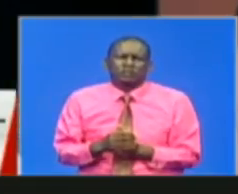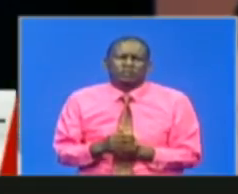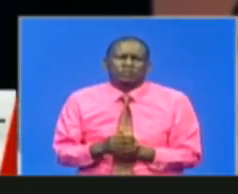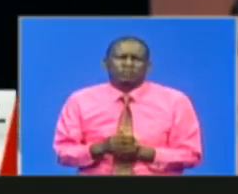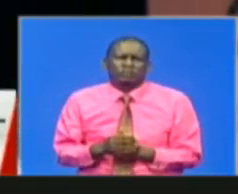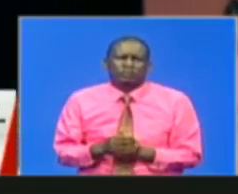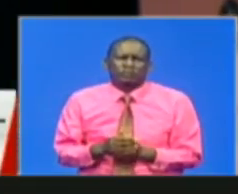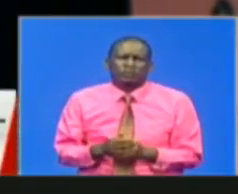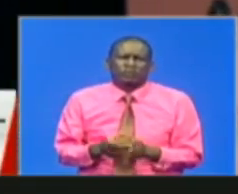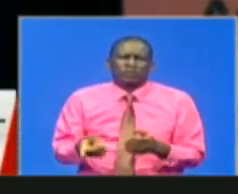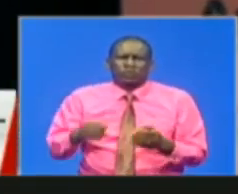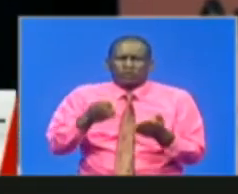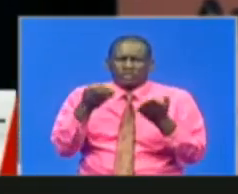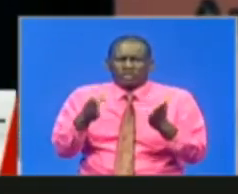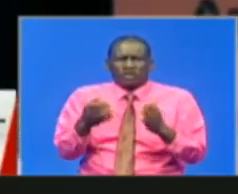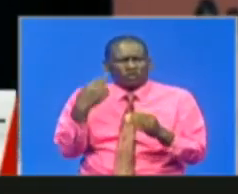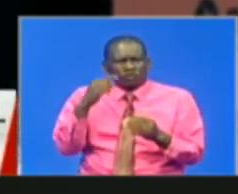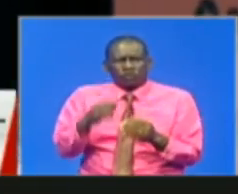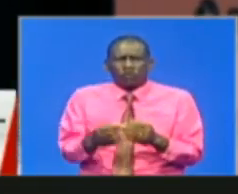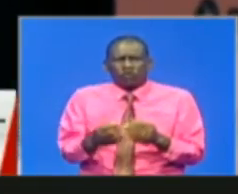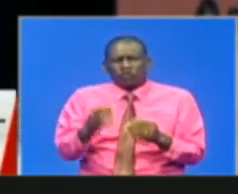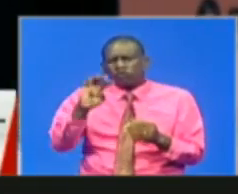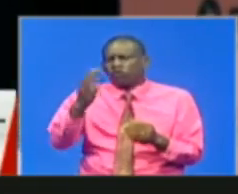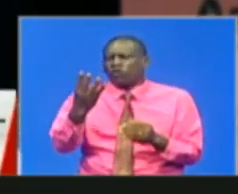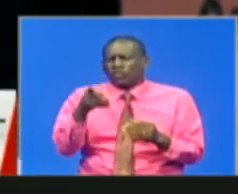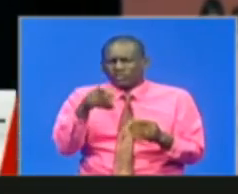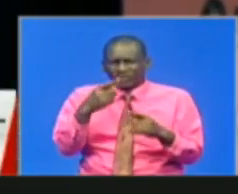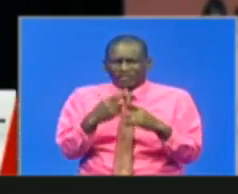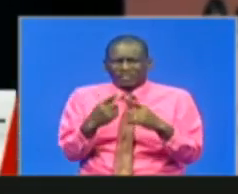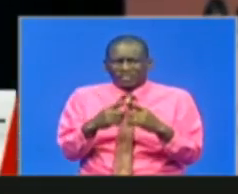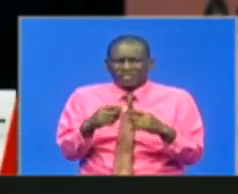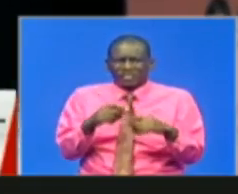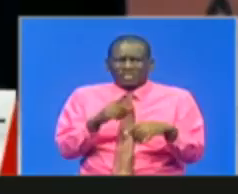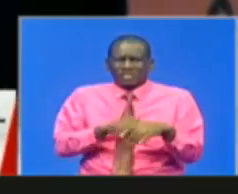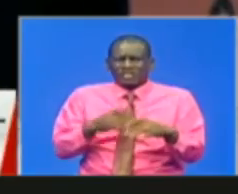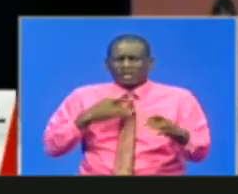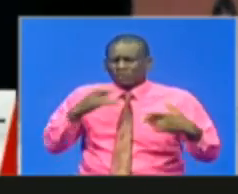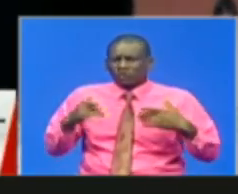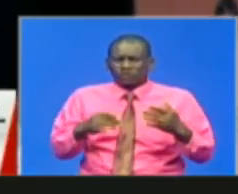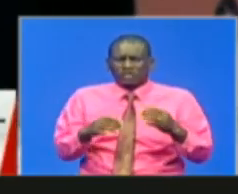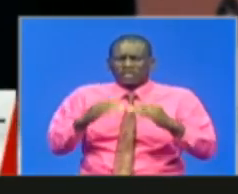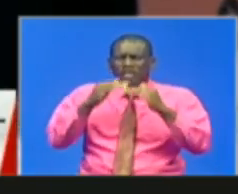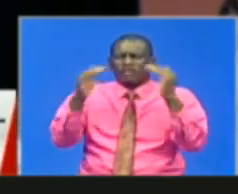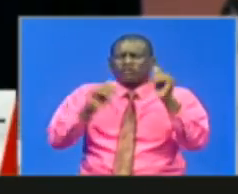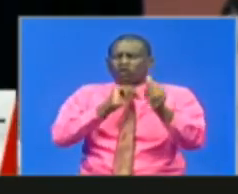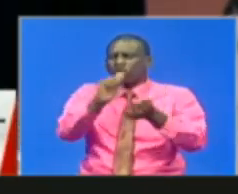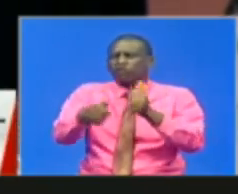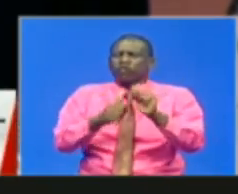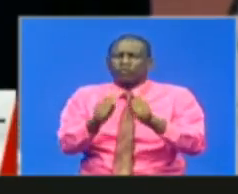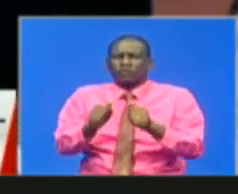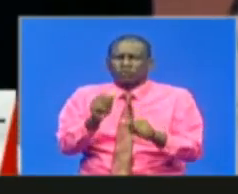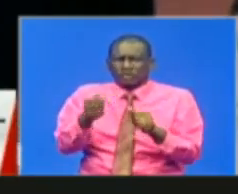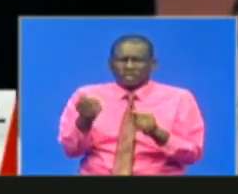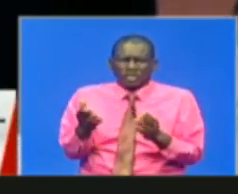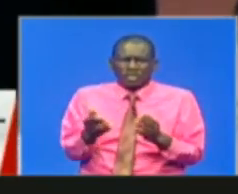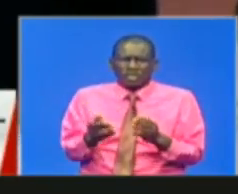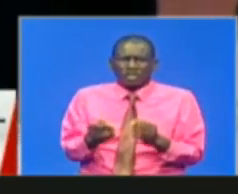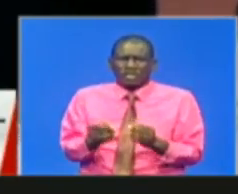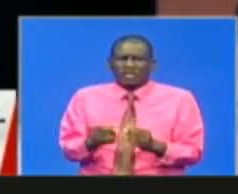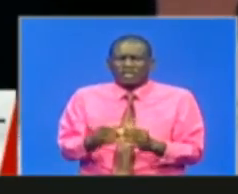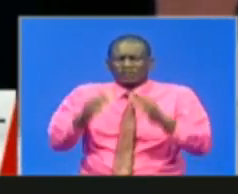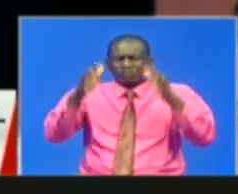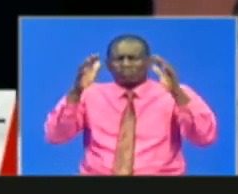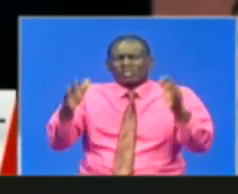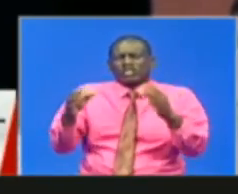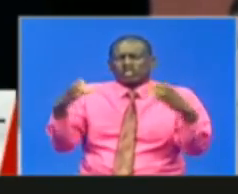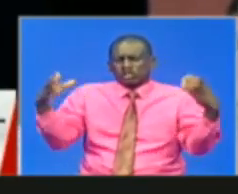We are aiming for at least fourth this year. When you consider the level of competition that is in the midfield with such a big teams around,